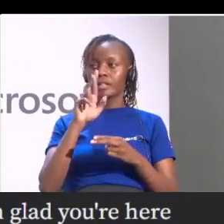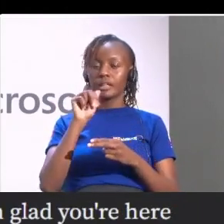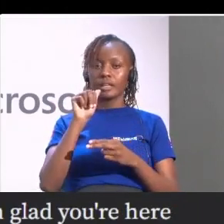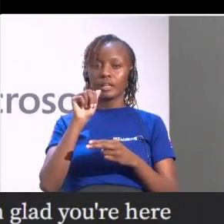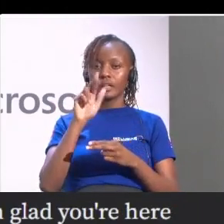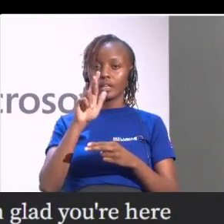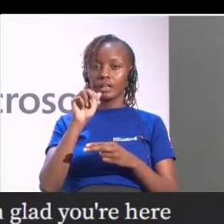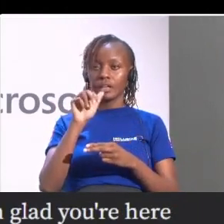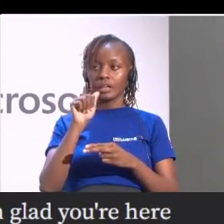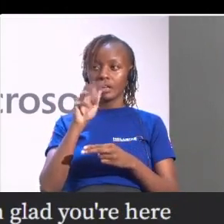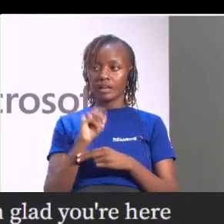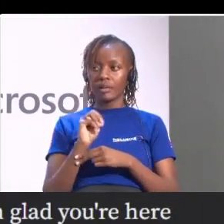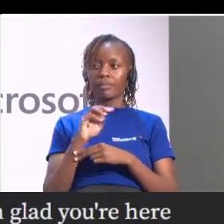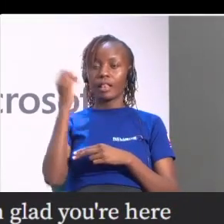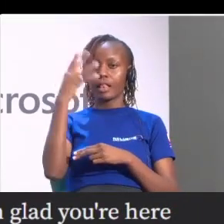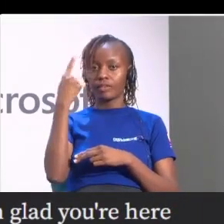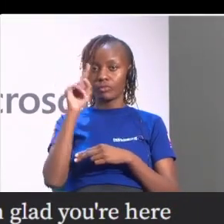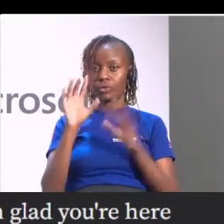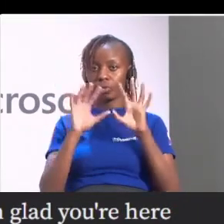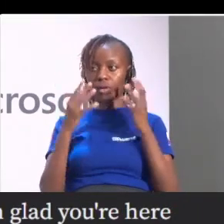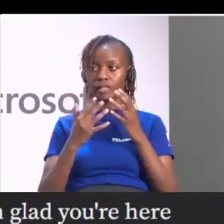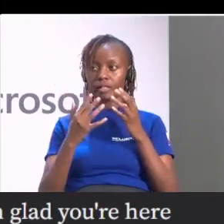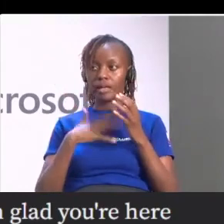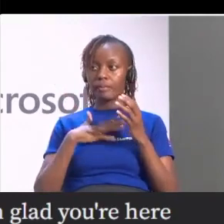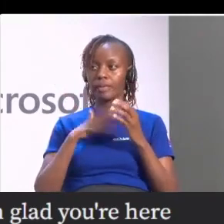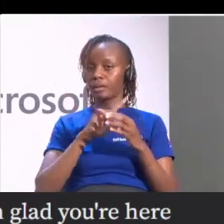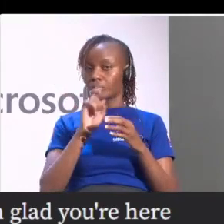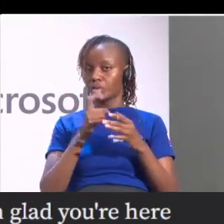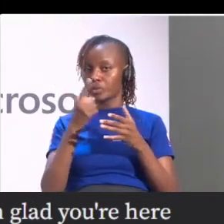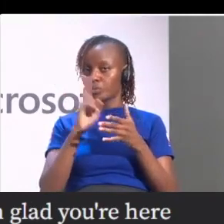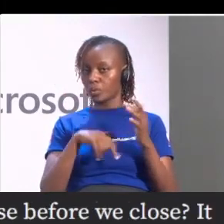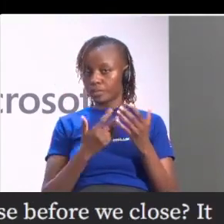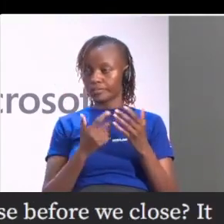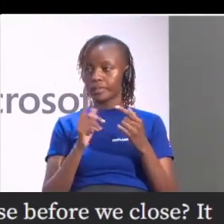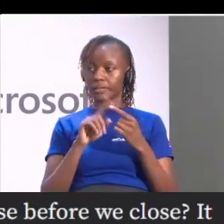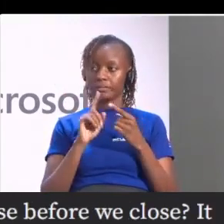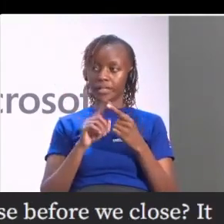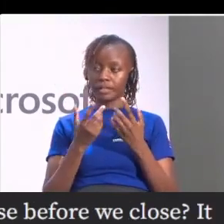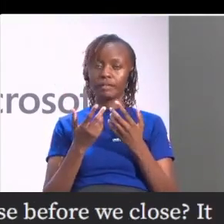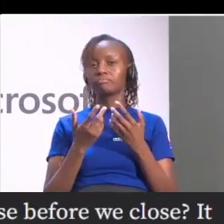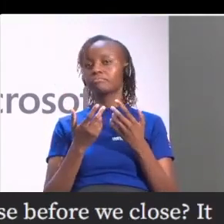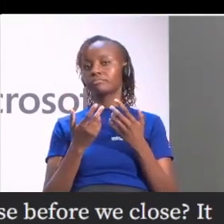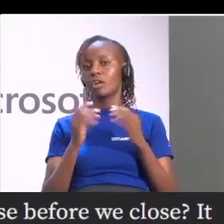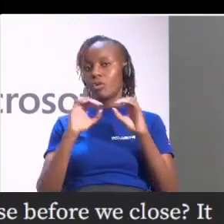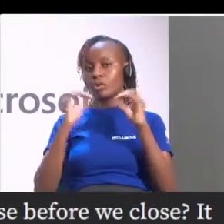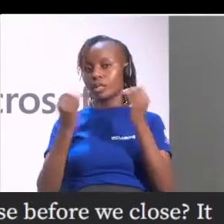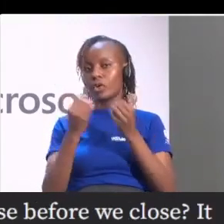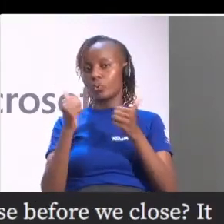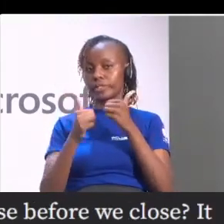and in respect to the question, for me, I think I would look at organizations with a regional presence,